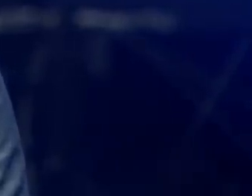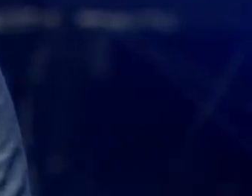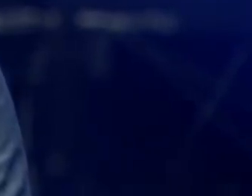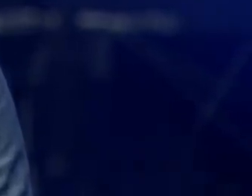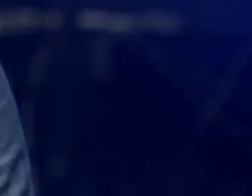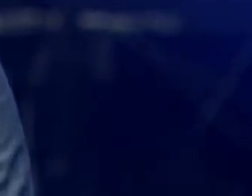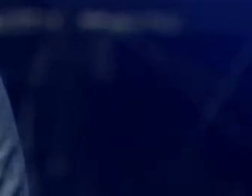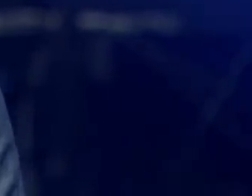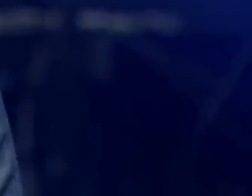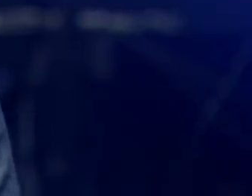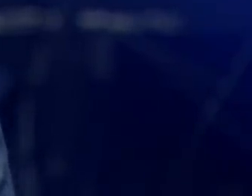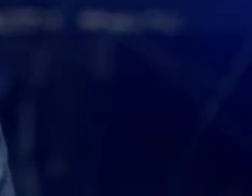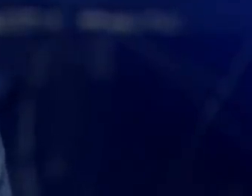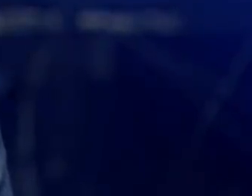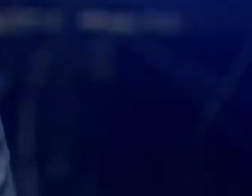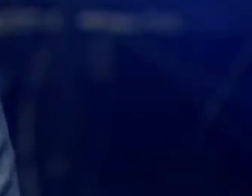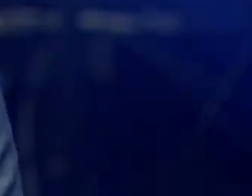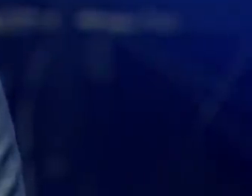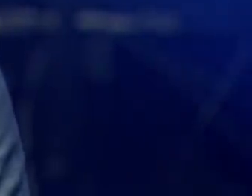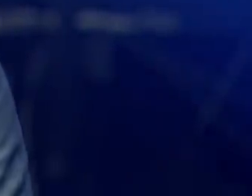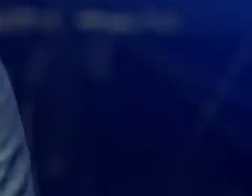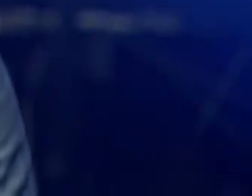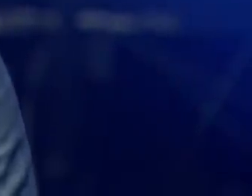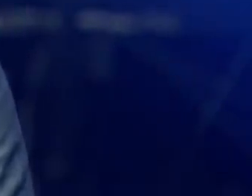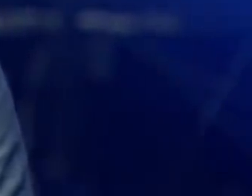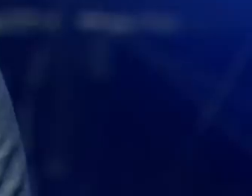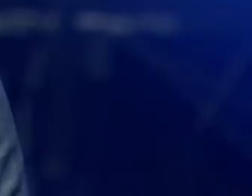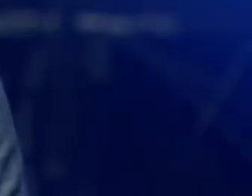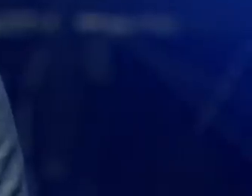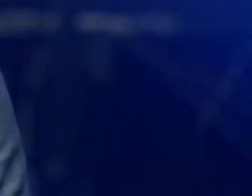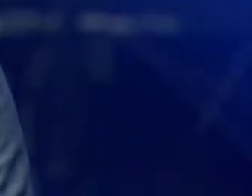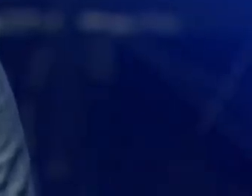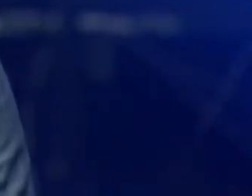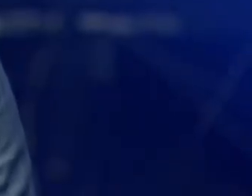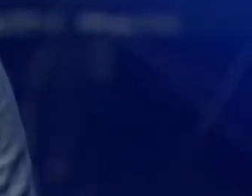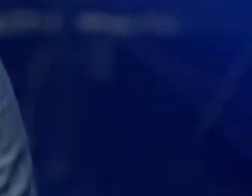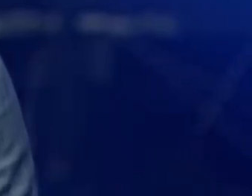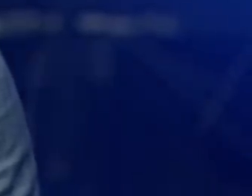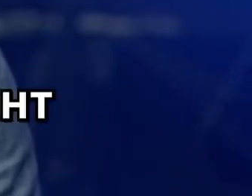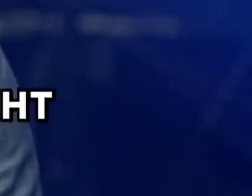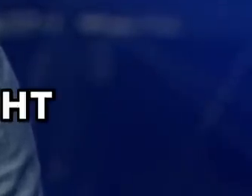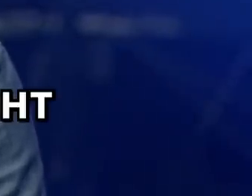Was blind, but now I see.